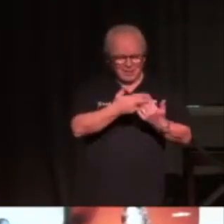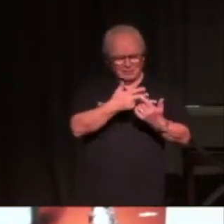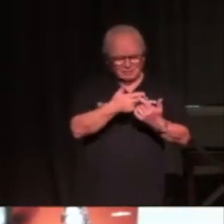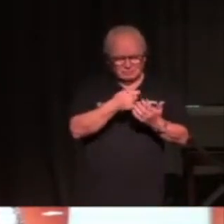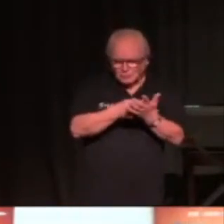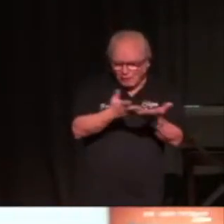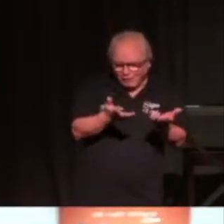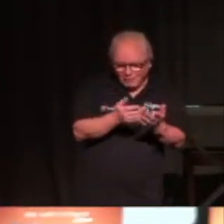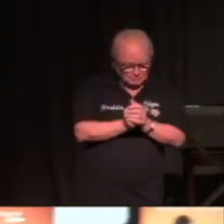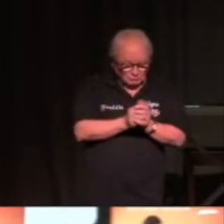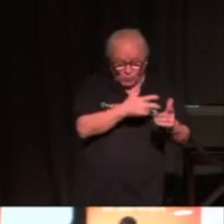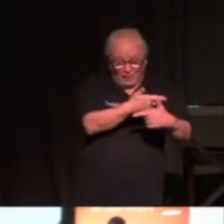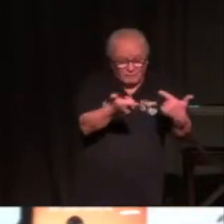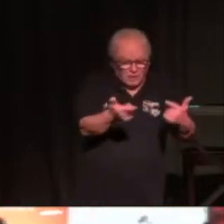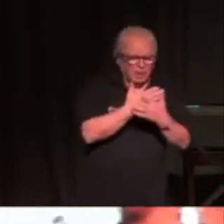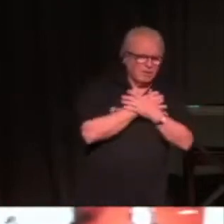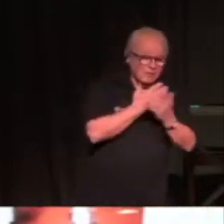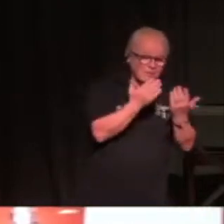Come on. Let's do it one more time.